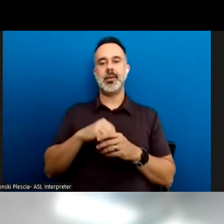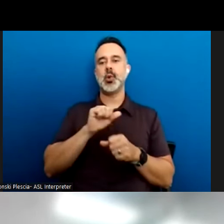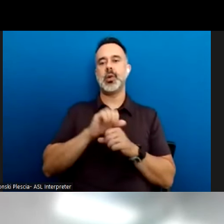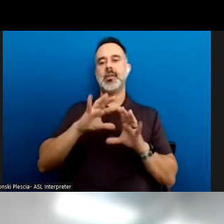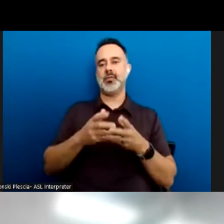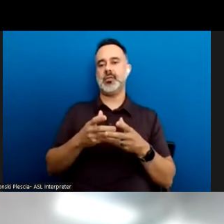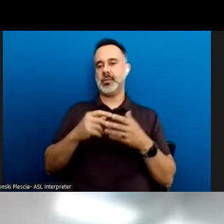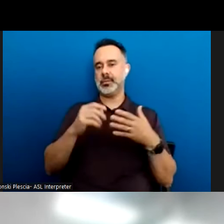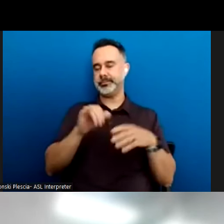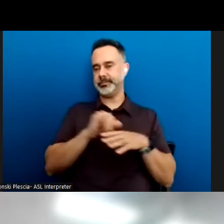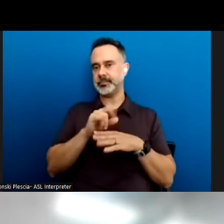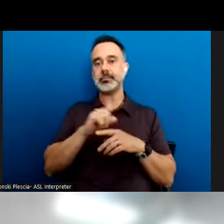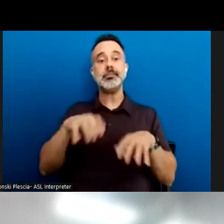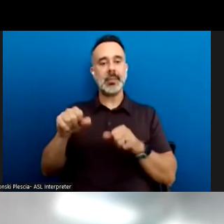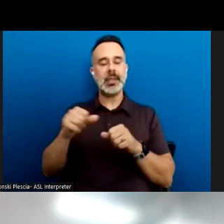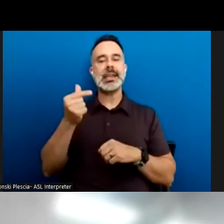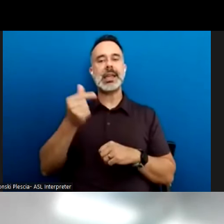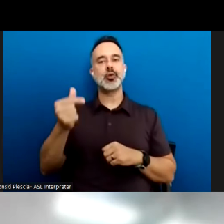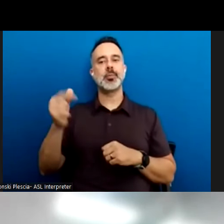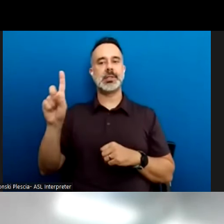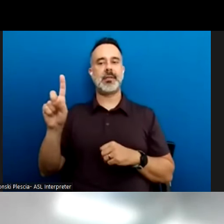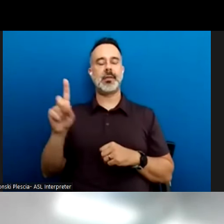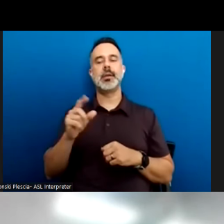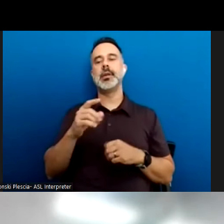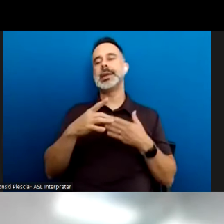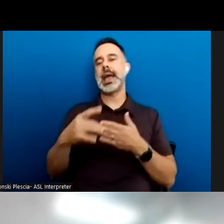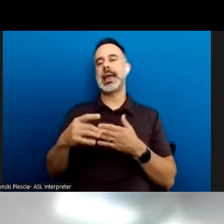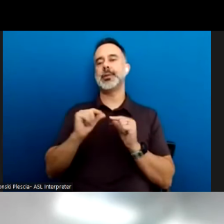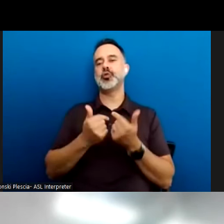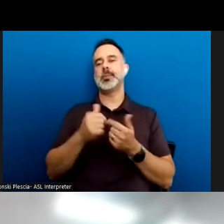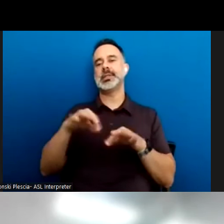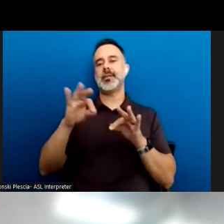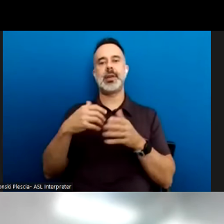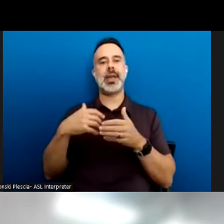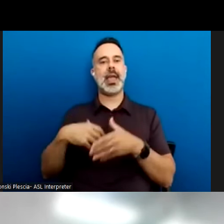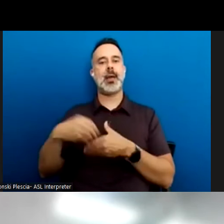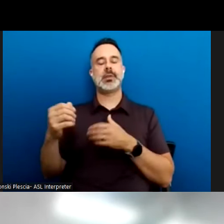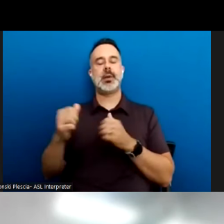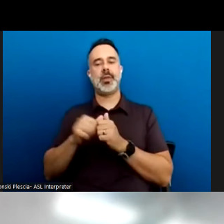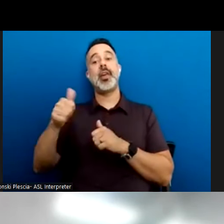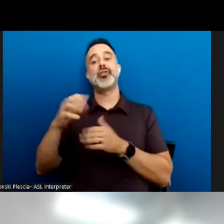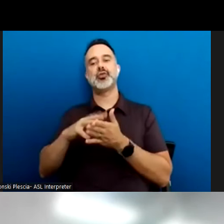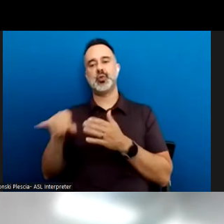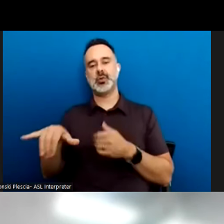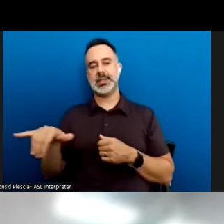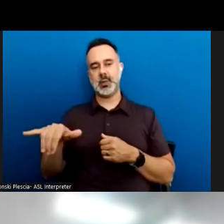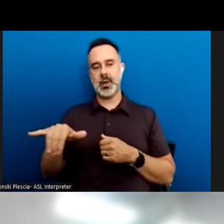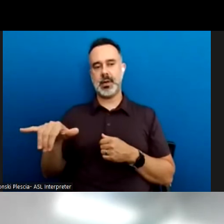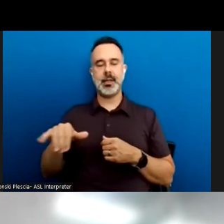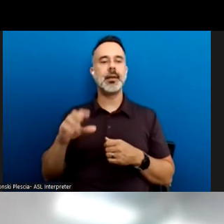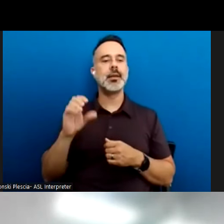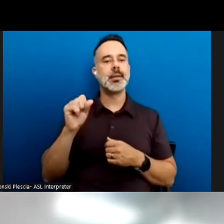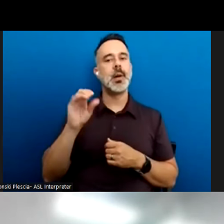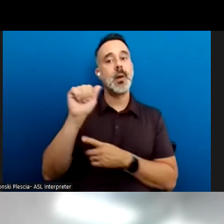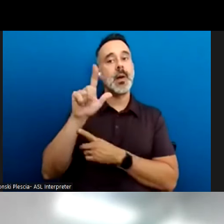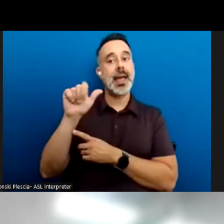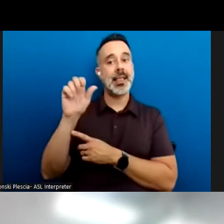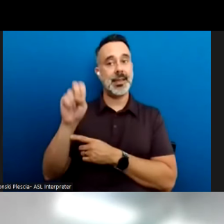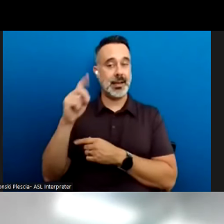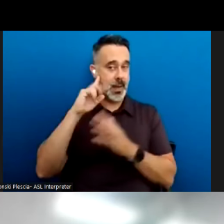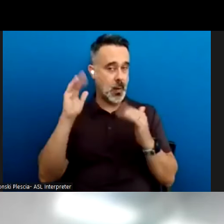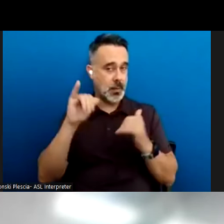guided group discovery outside of the Workforce Development Center with the other students as well. So Alan, I hope that